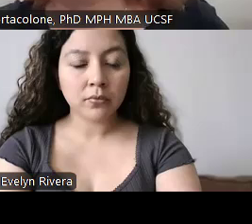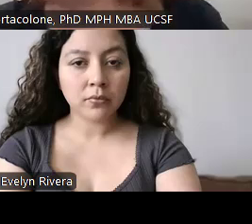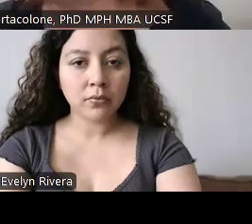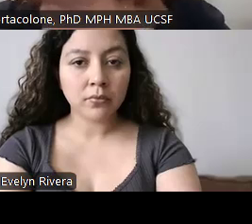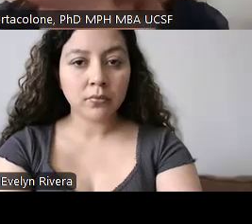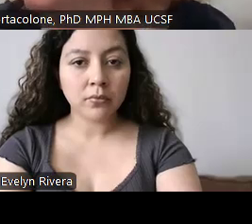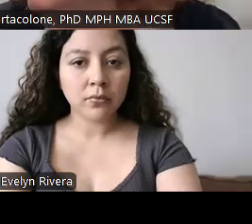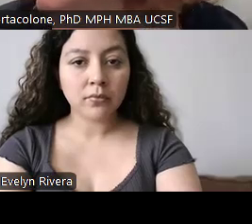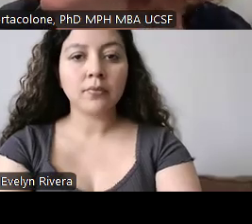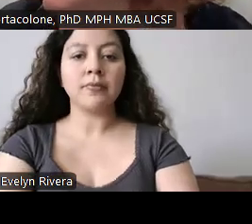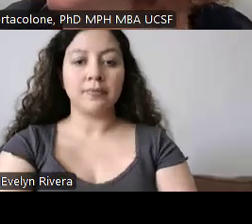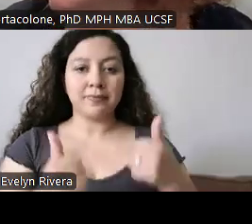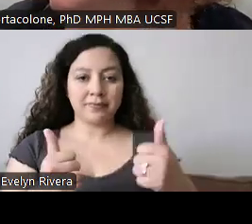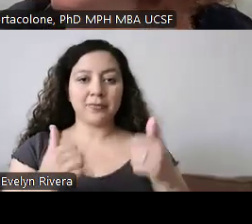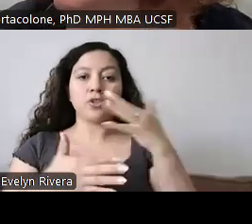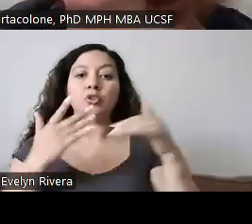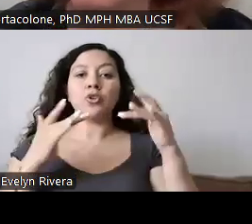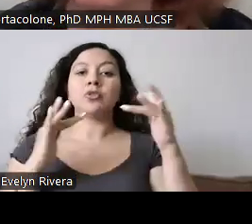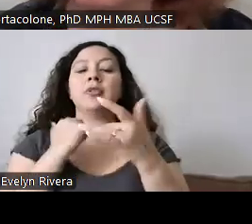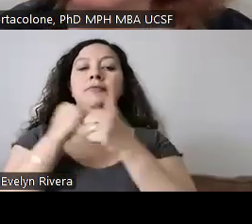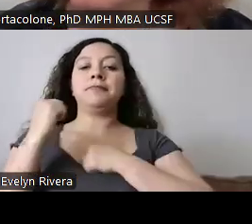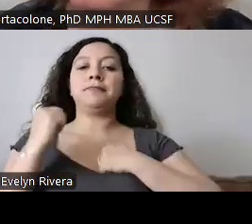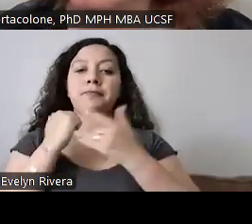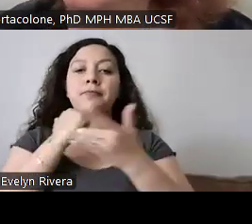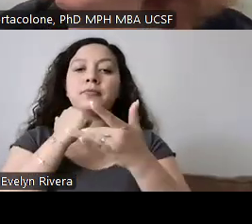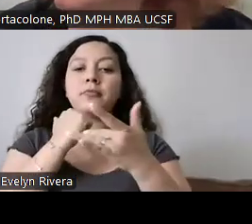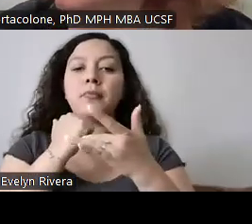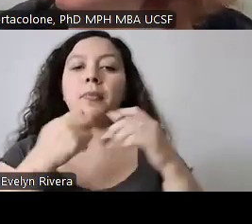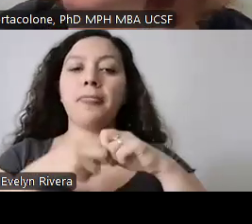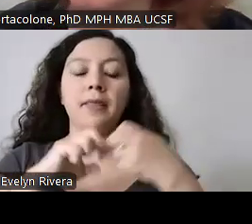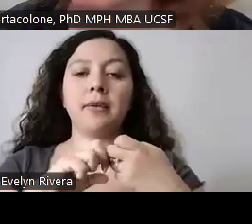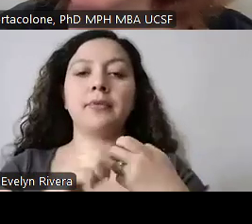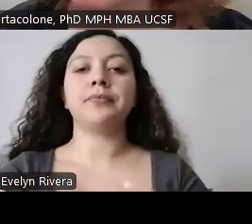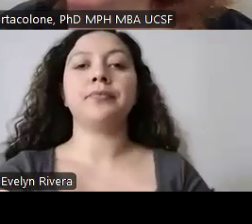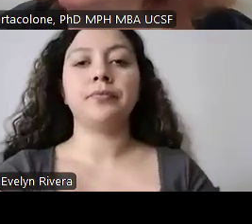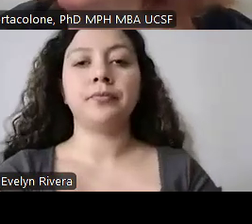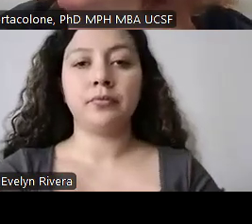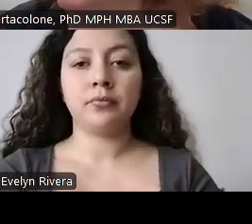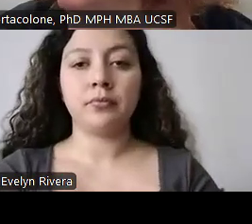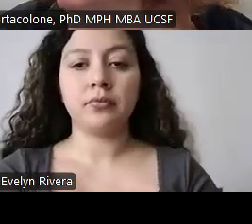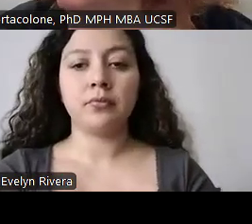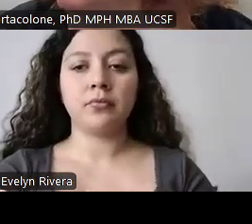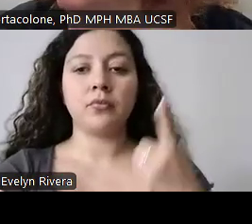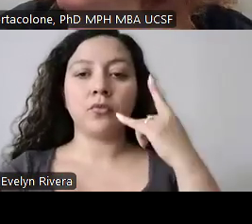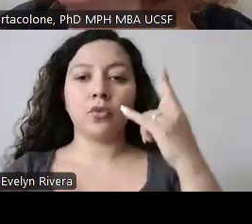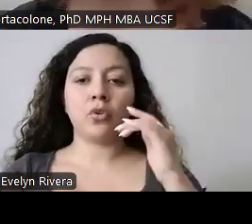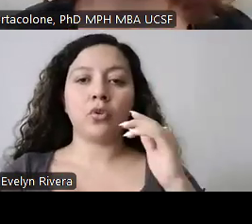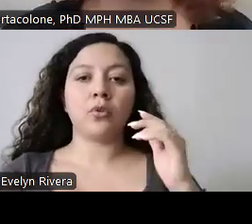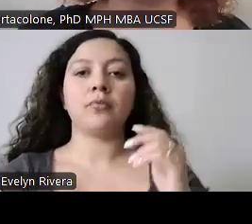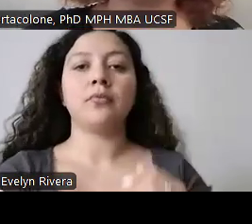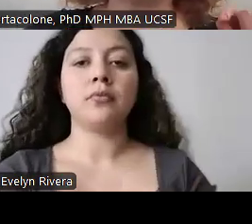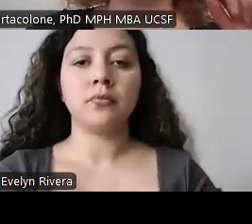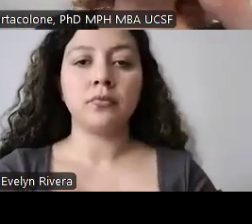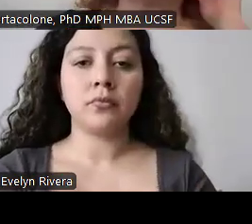connection. We don't want to worsen our cognitive impairment. How do we prioritize social connection for those in our community, to talk about how